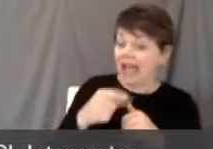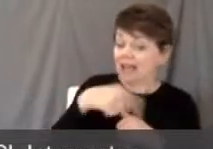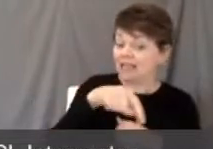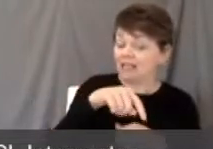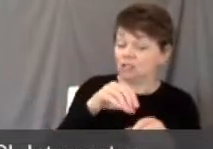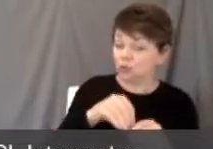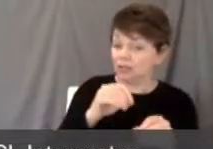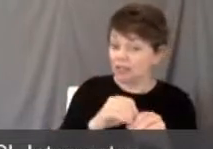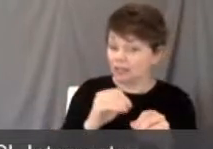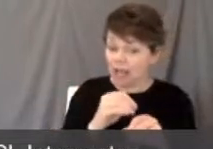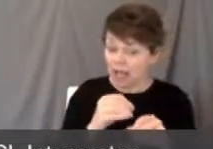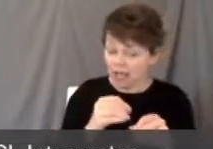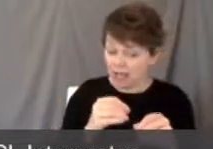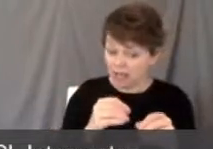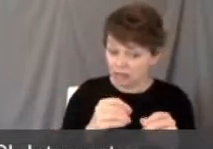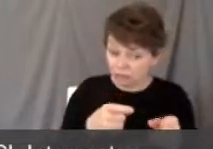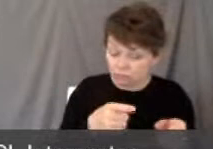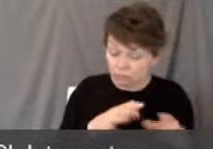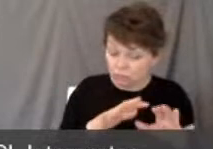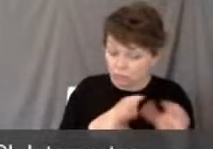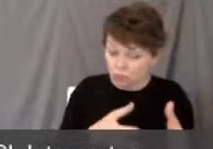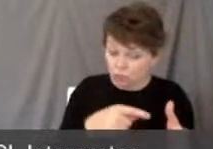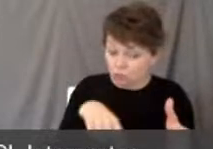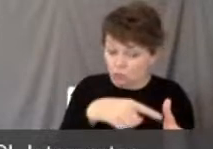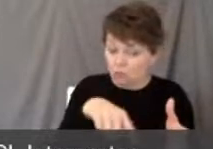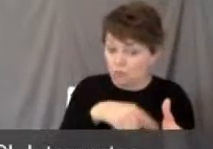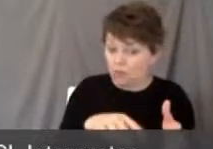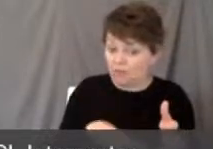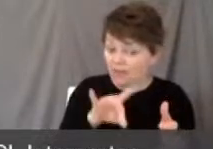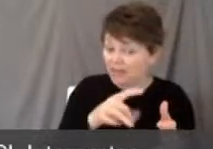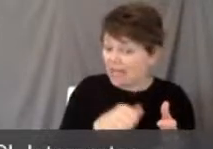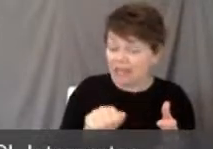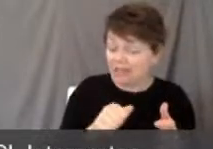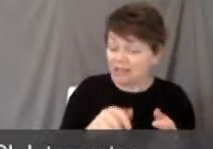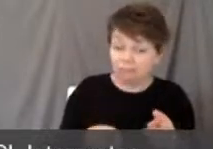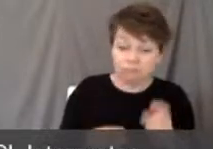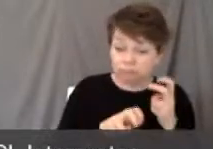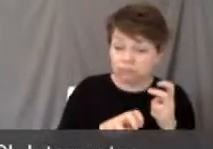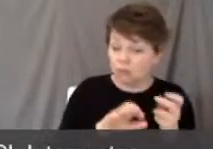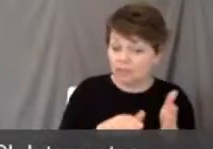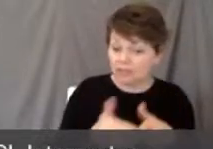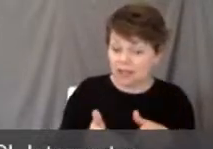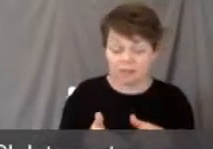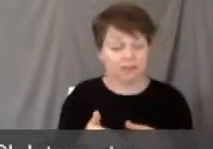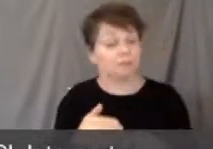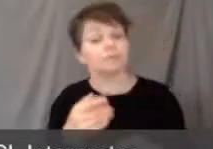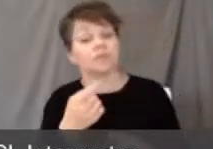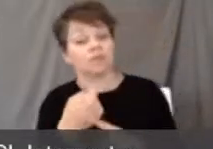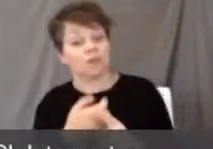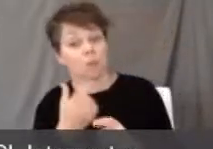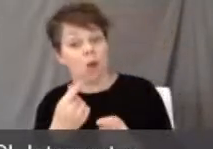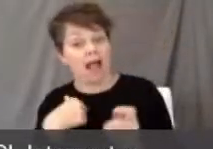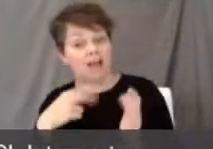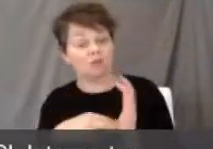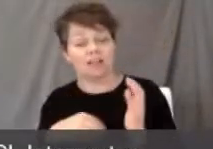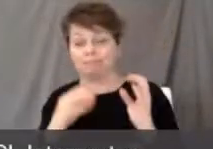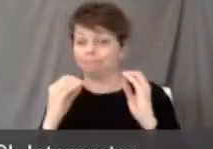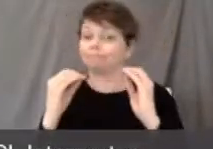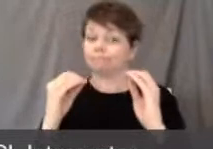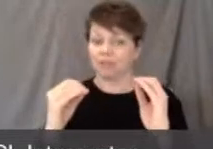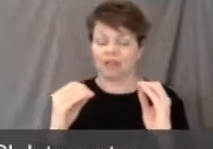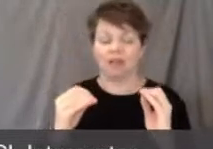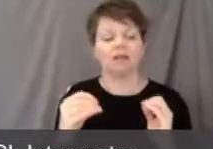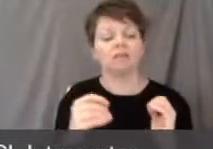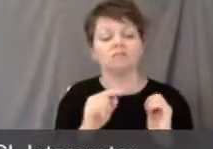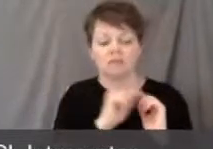during the pediatric vaccine studies? And from my reading of it, no, there was none. There were only these